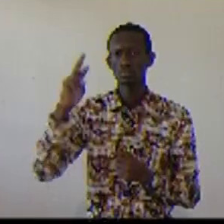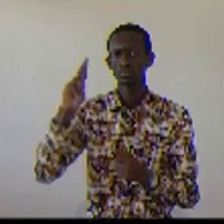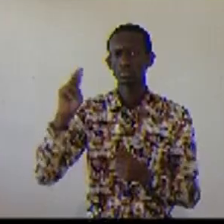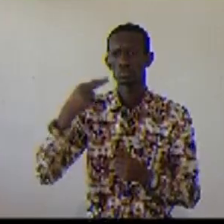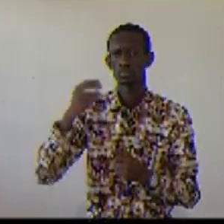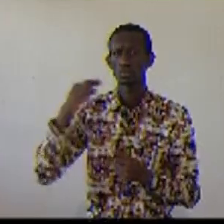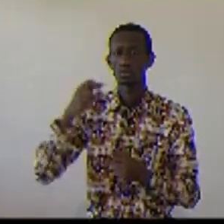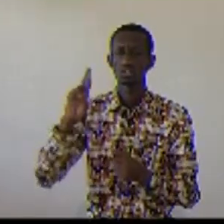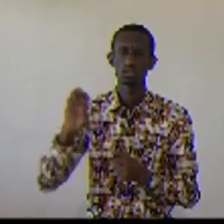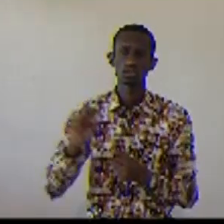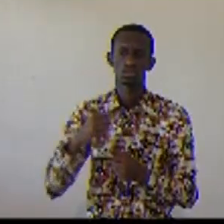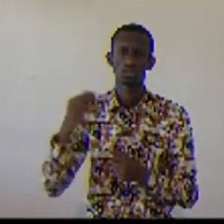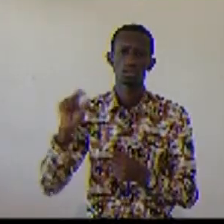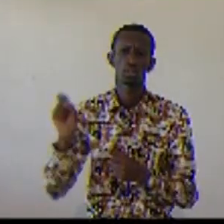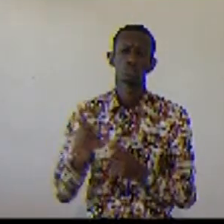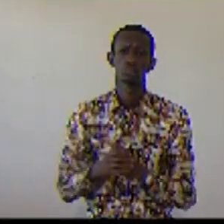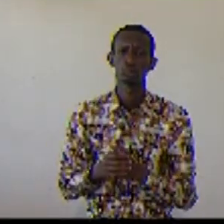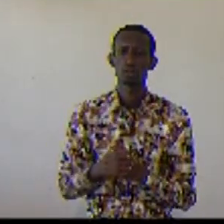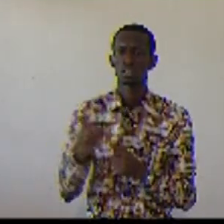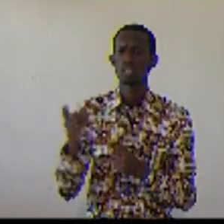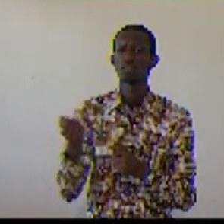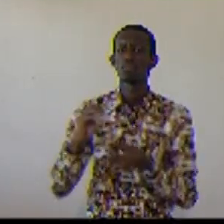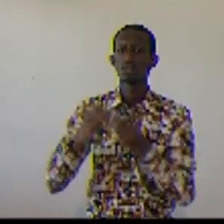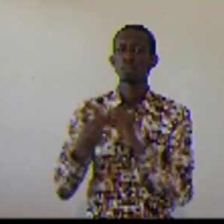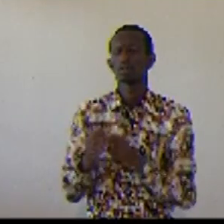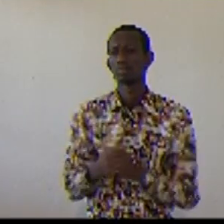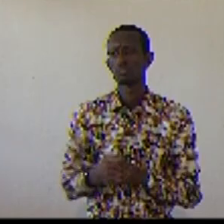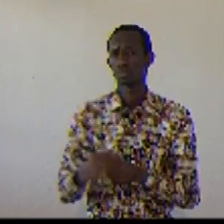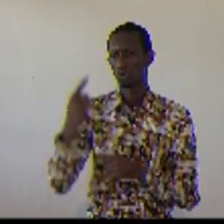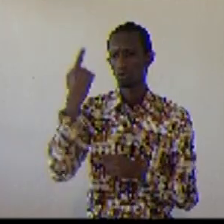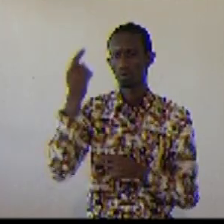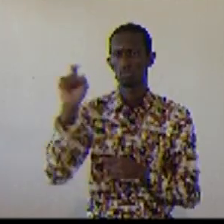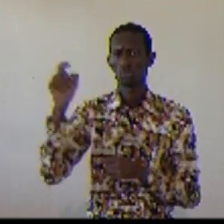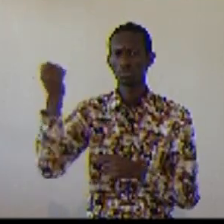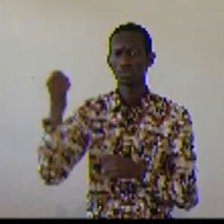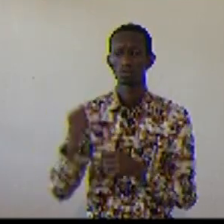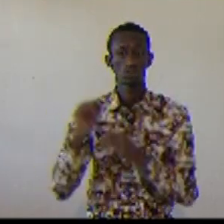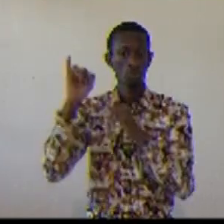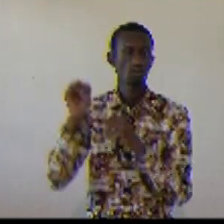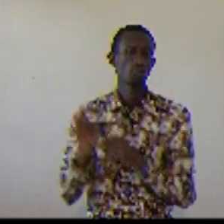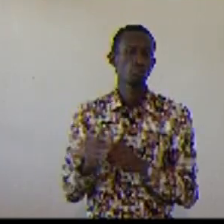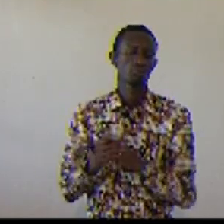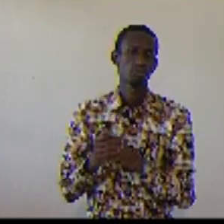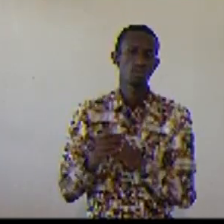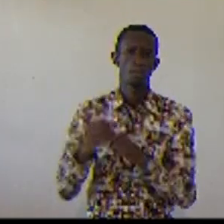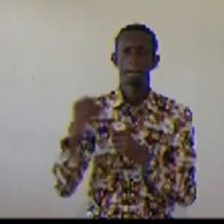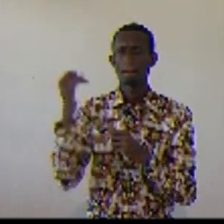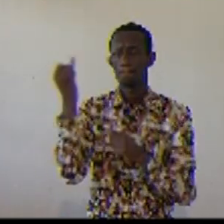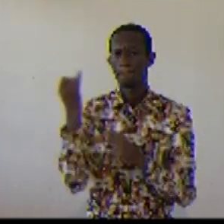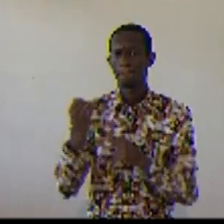1.5. So that is 1.5. If the graph is moving like this, and then I go to